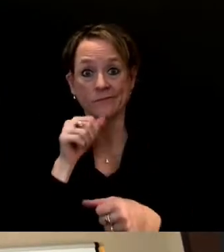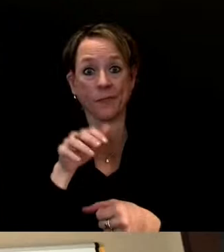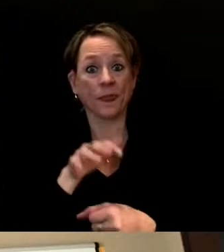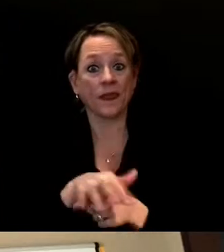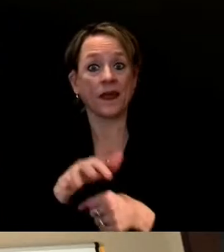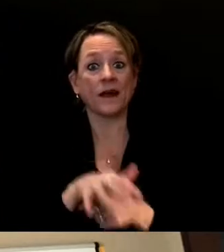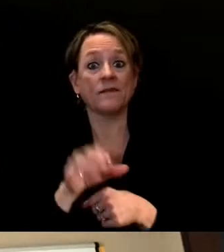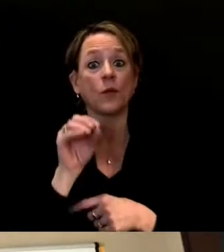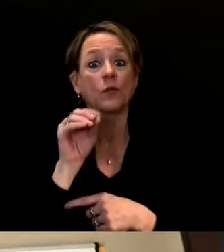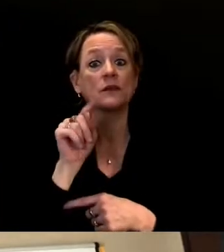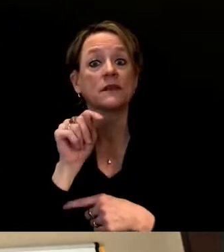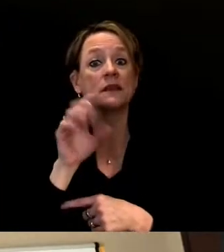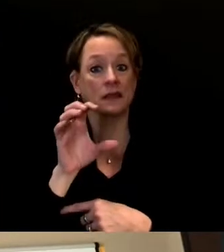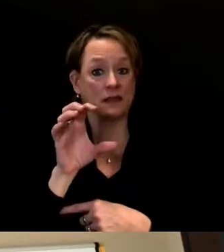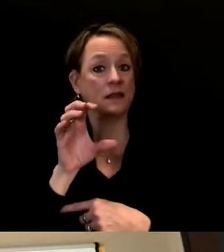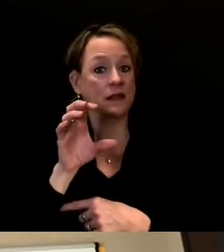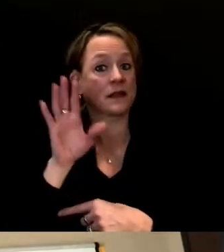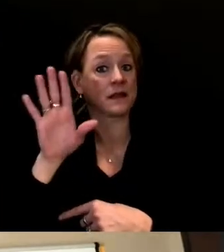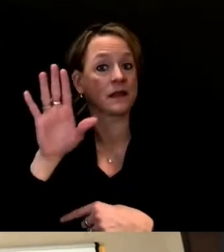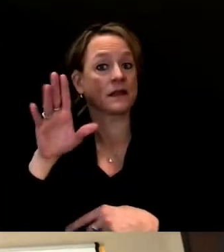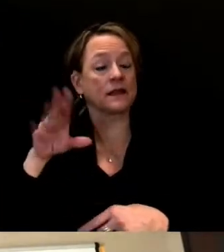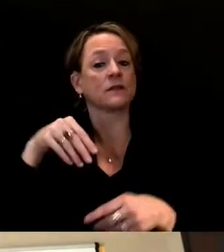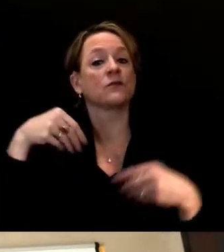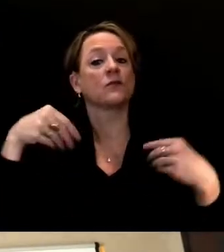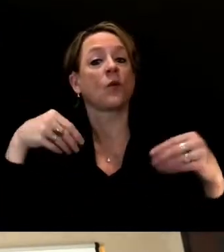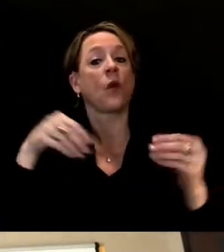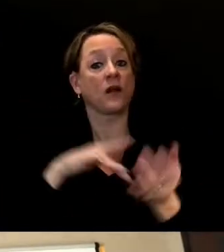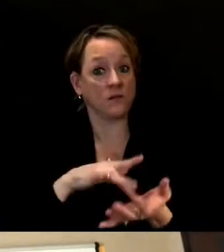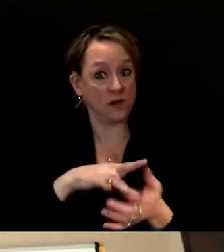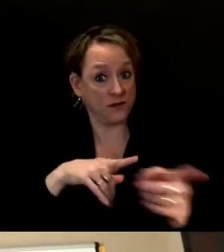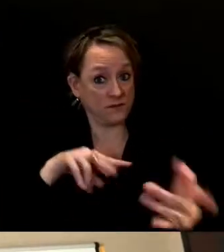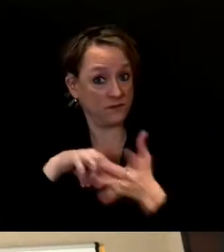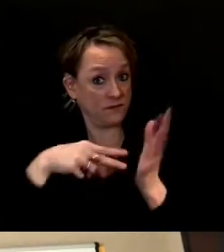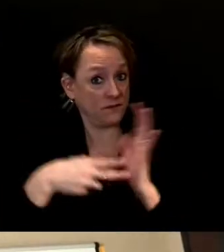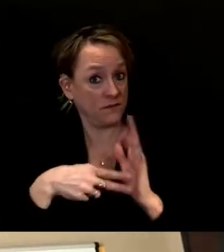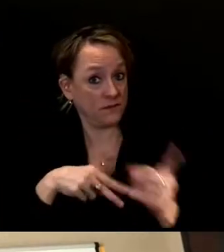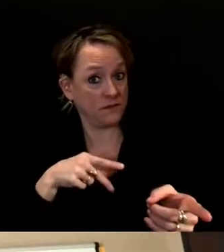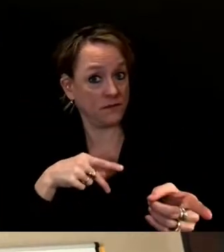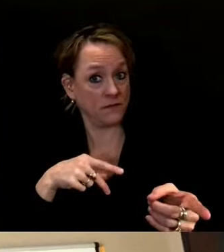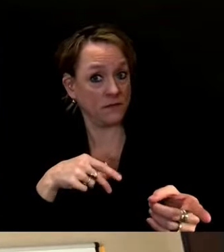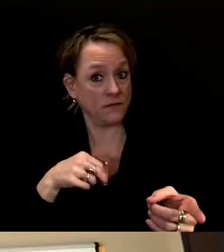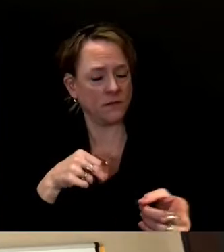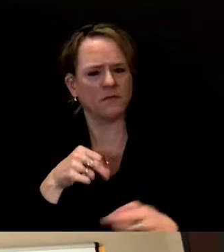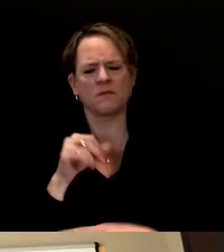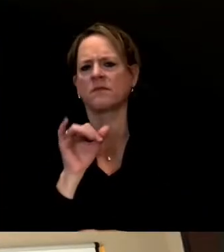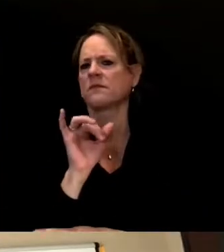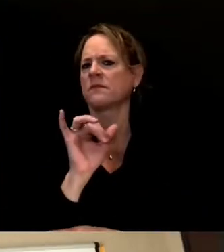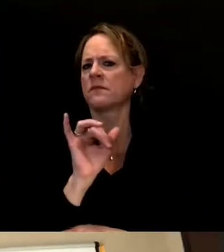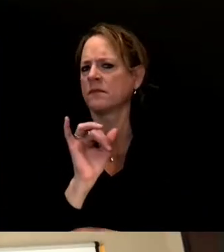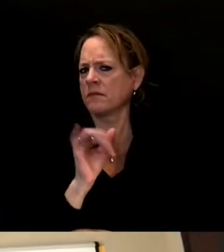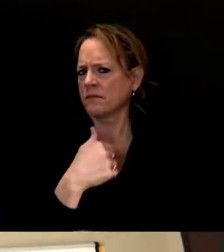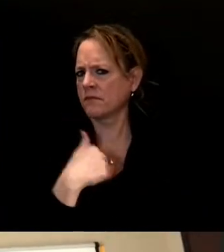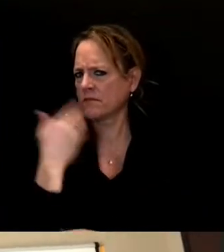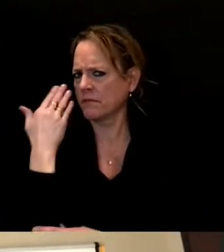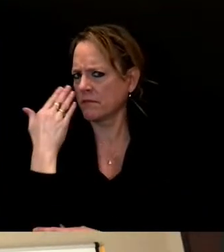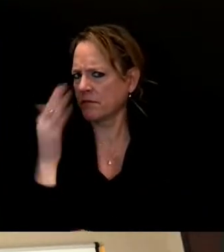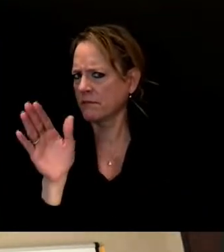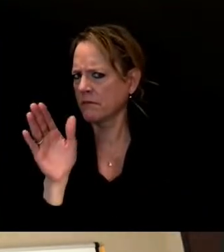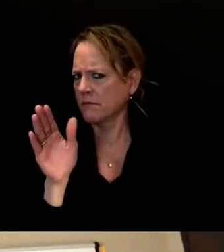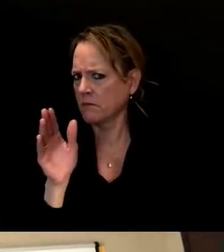of cold and flu. I hadn't heard that those are in short supply, but to answer your question, assuming I'm getting it